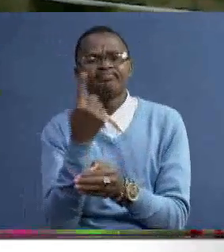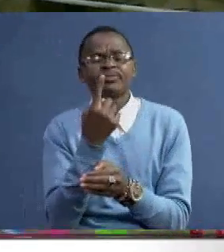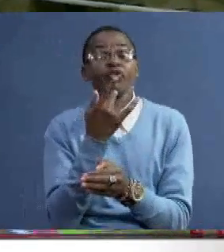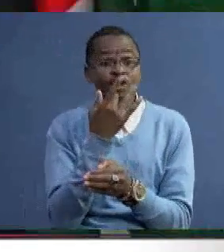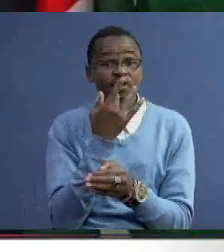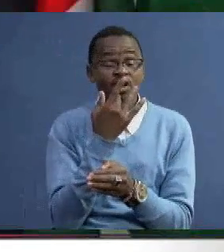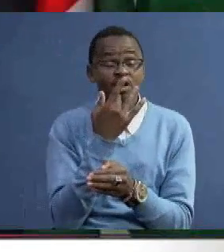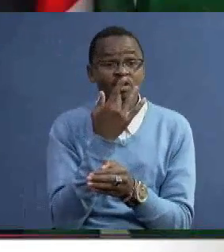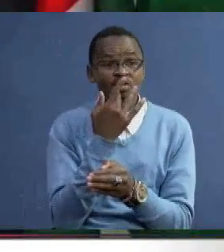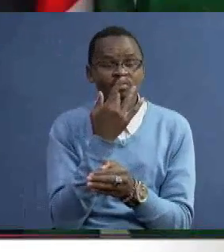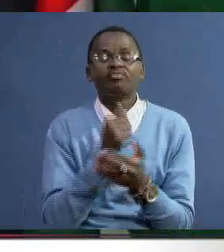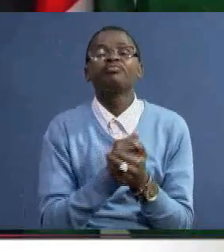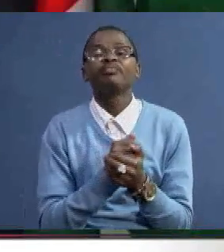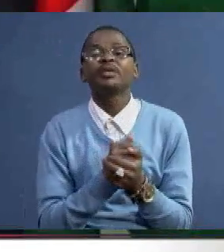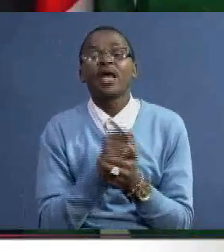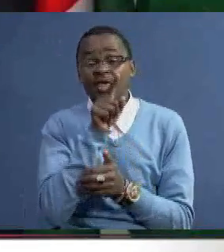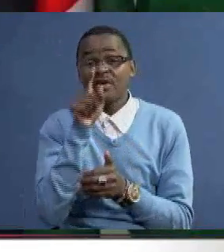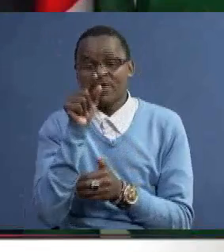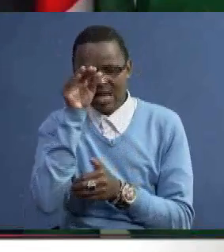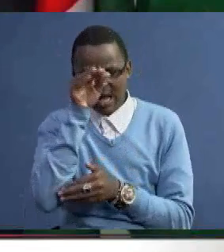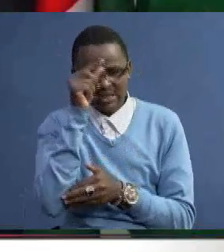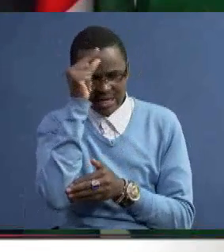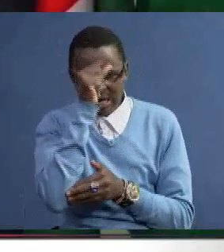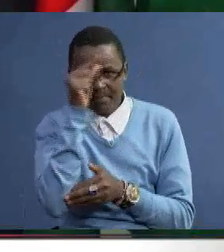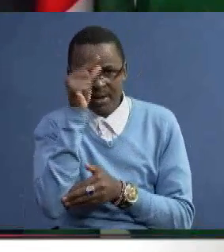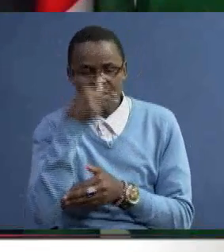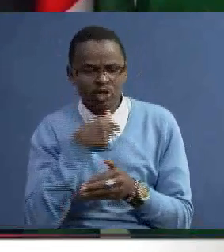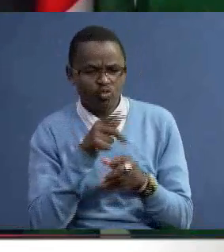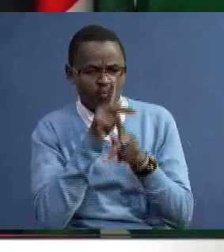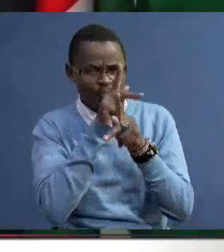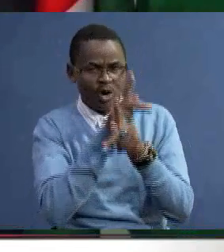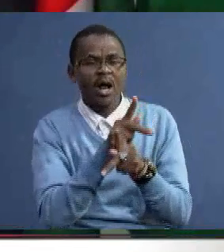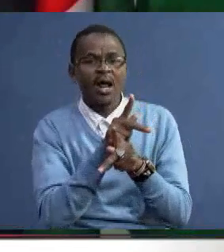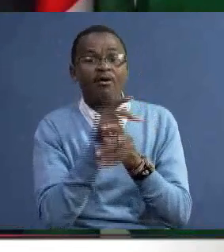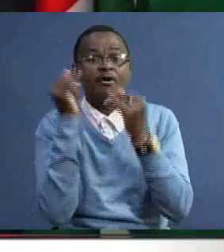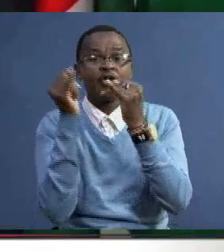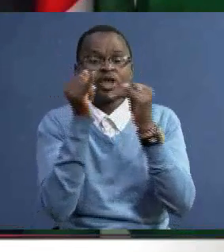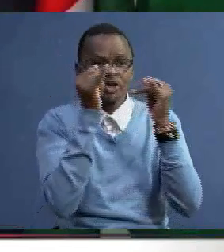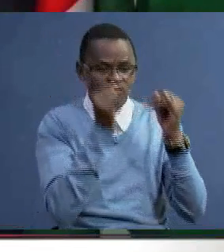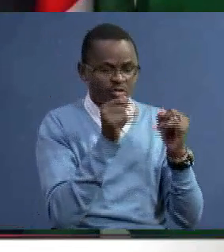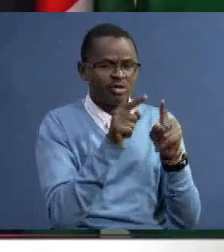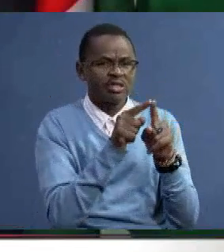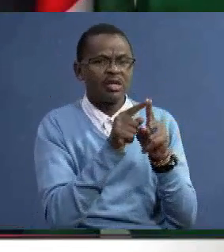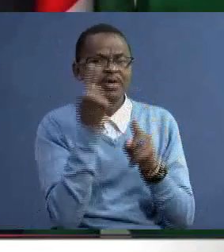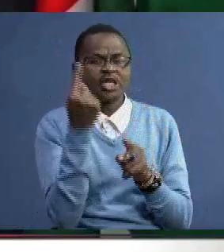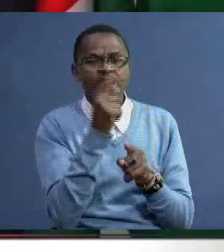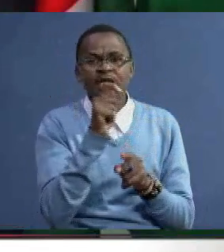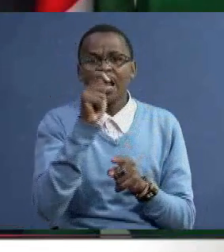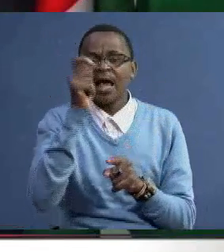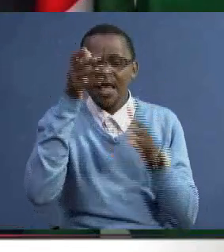opinion. And therefore, whereas the government is at hand to protect the individual rights and dignity of every